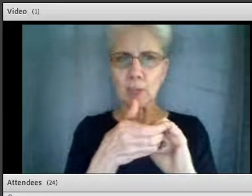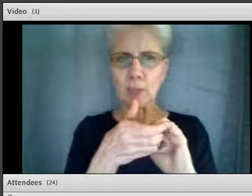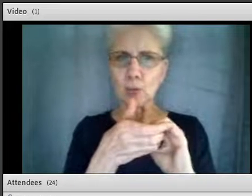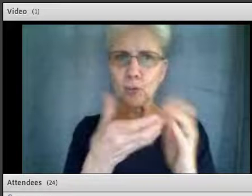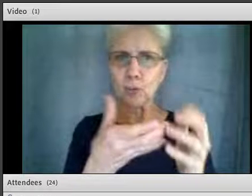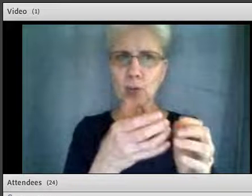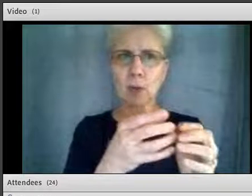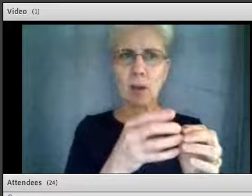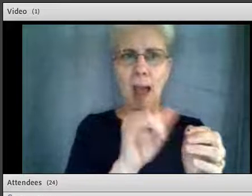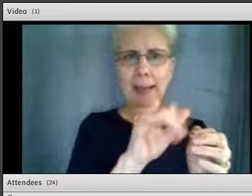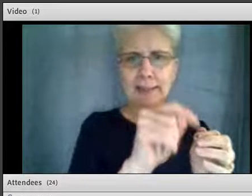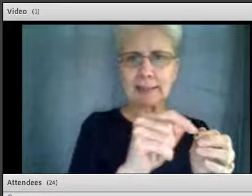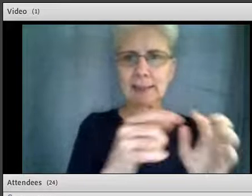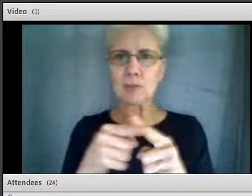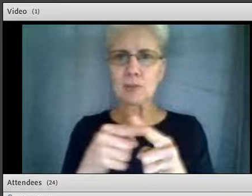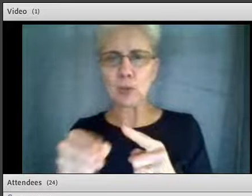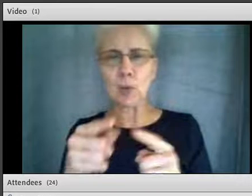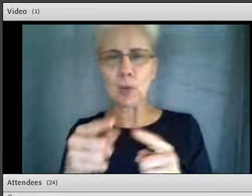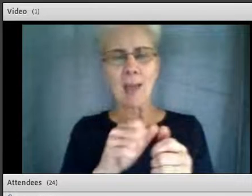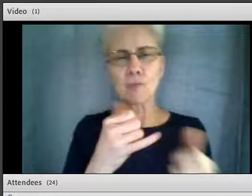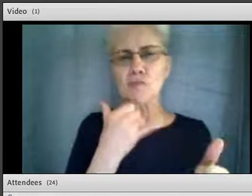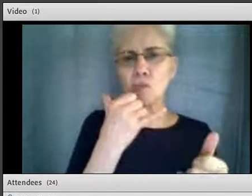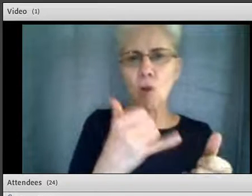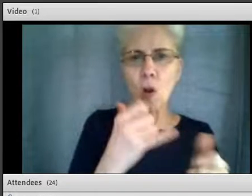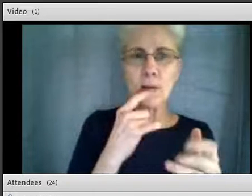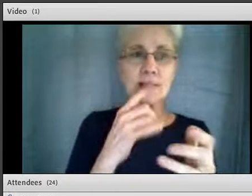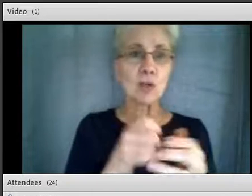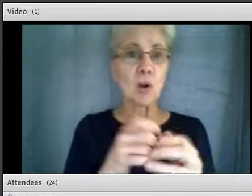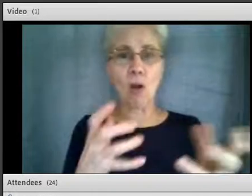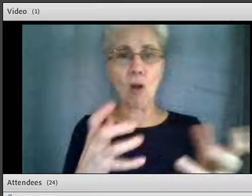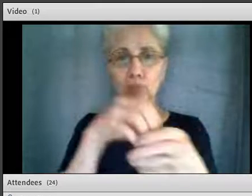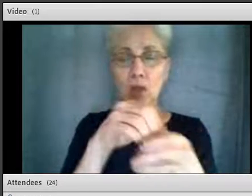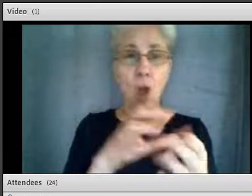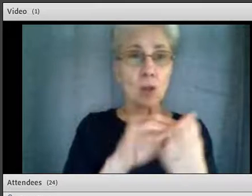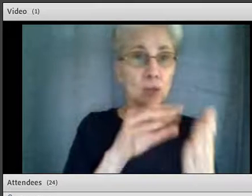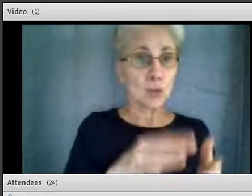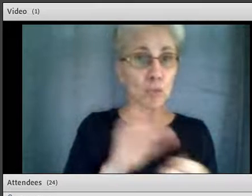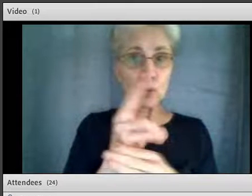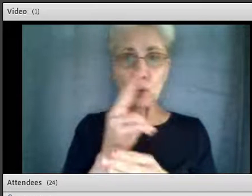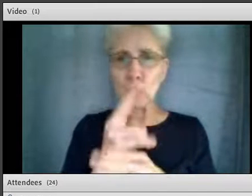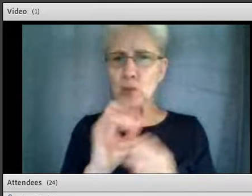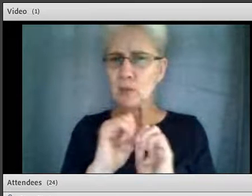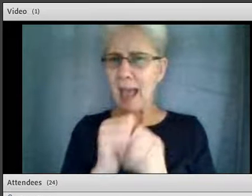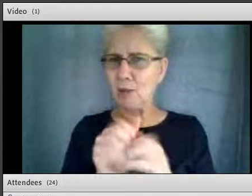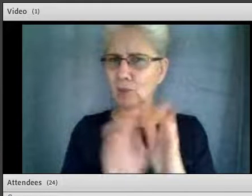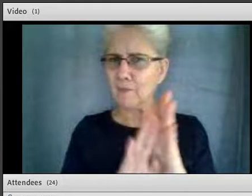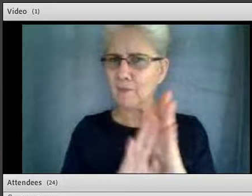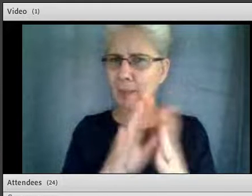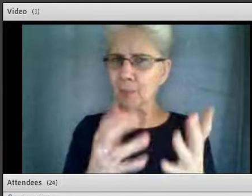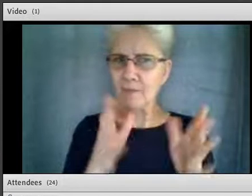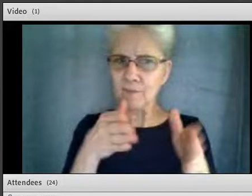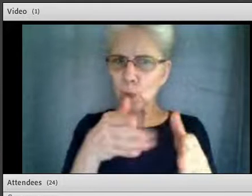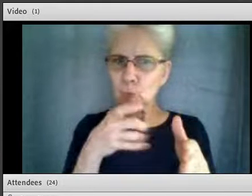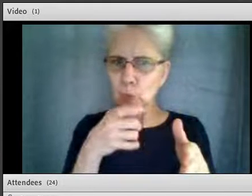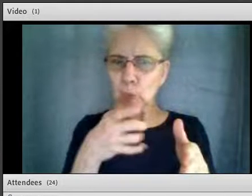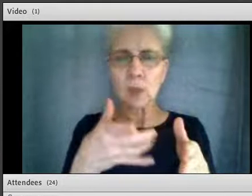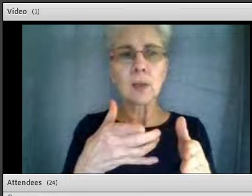call, is it all students? Is it all users? How are you going to address your user